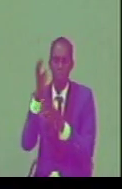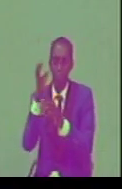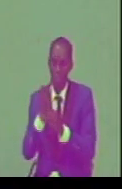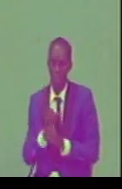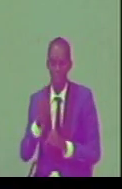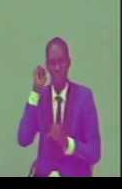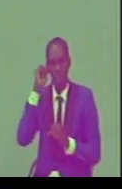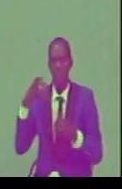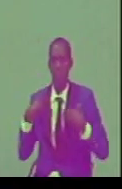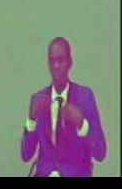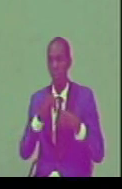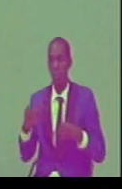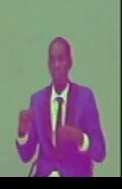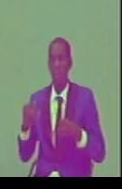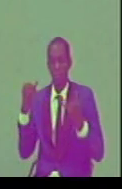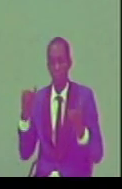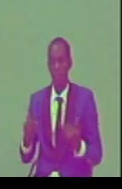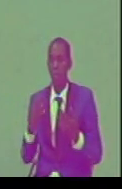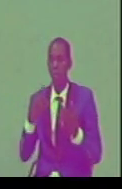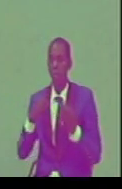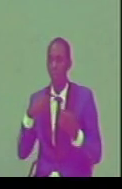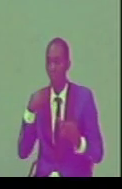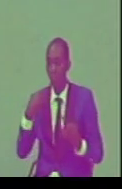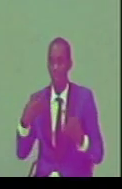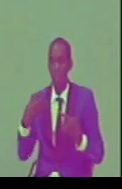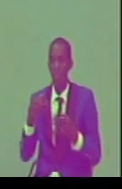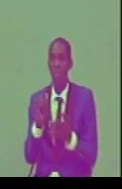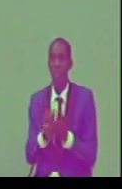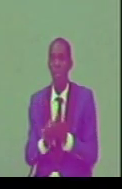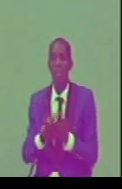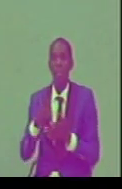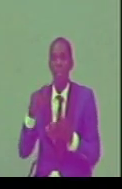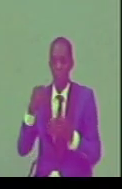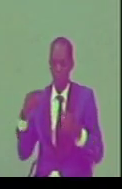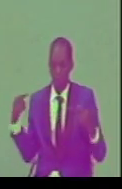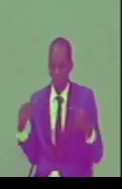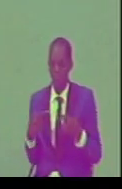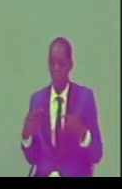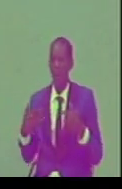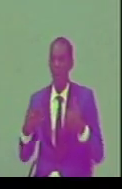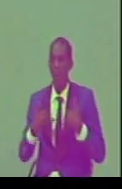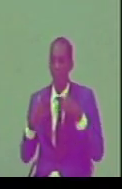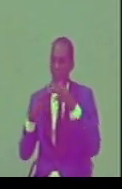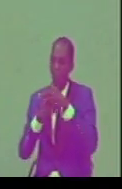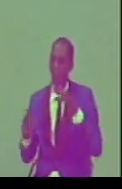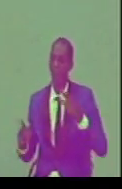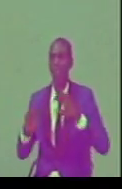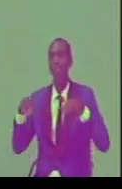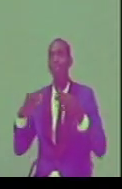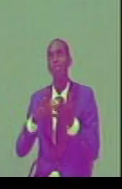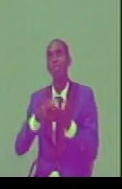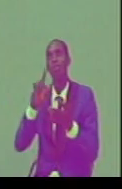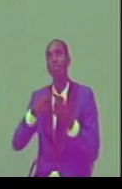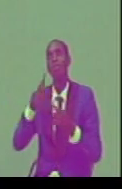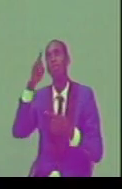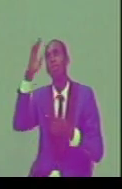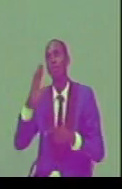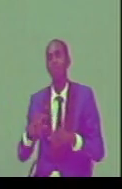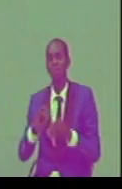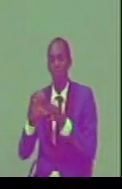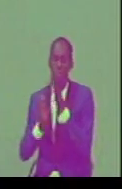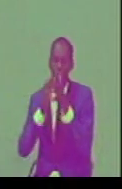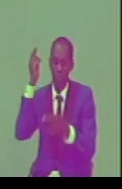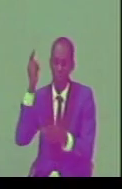grace of God. I'm standing here to testify to the glory of God that the pain have disappeared. I have no such pain any